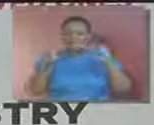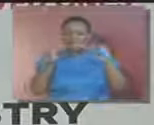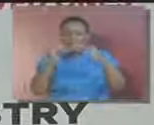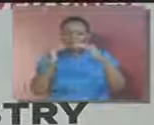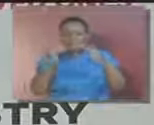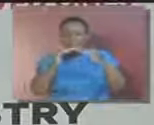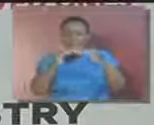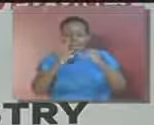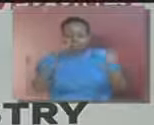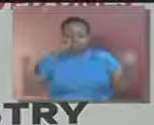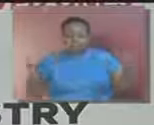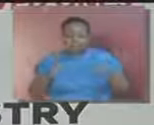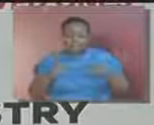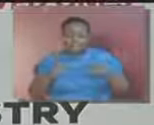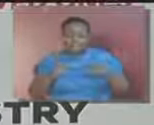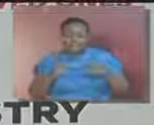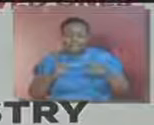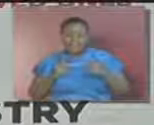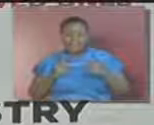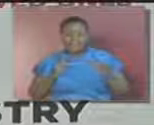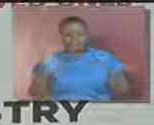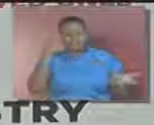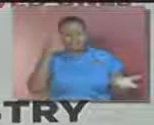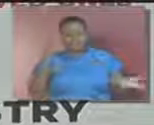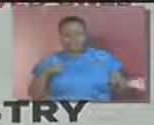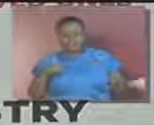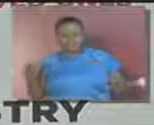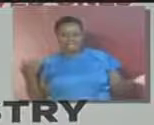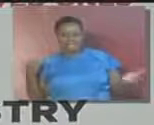race. Every socio-economic group.